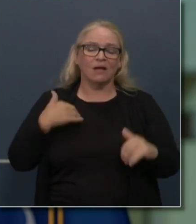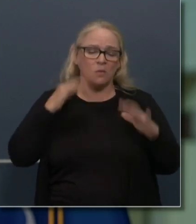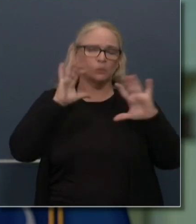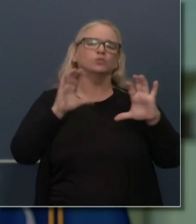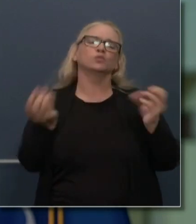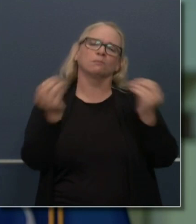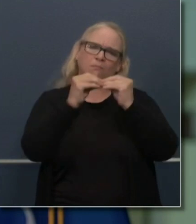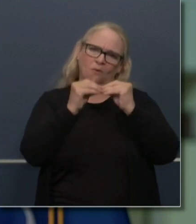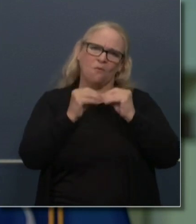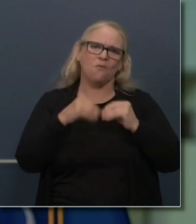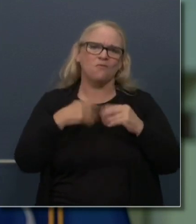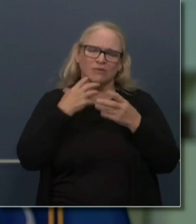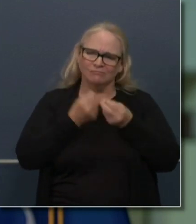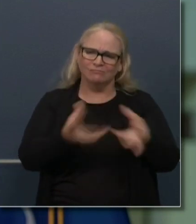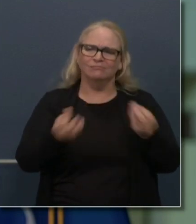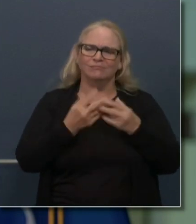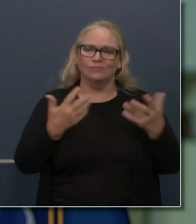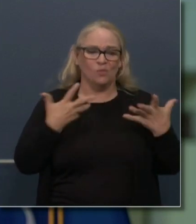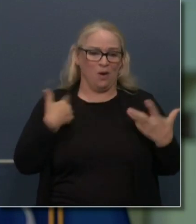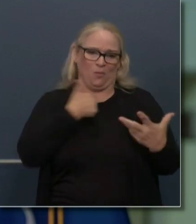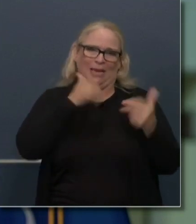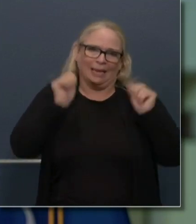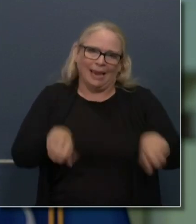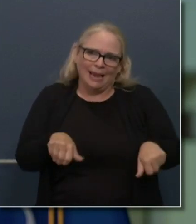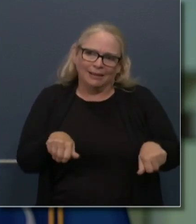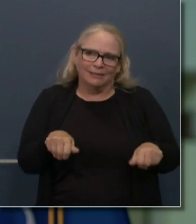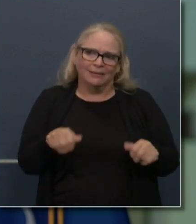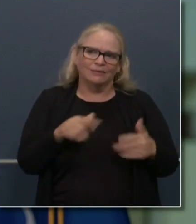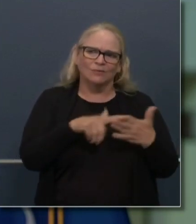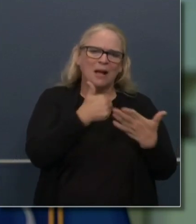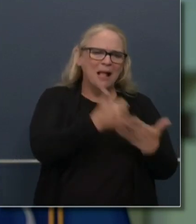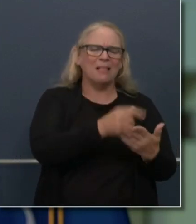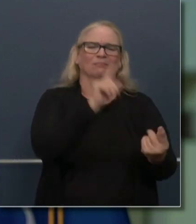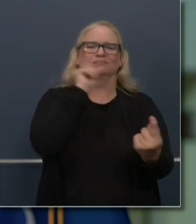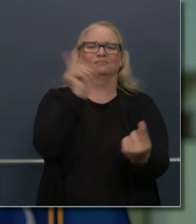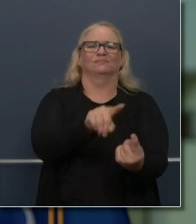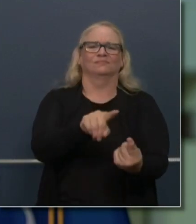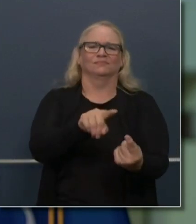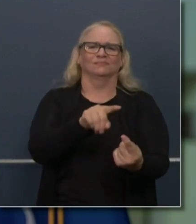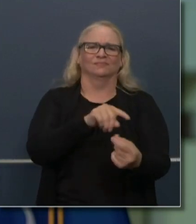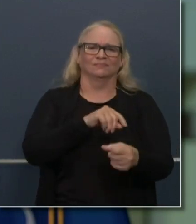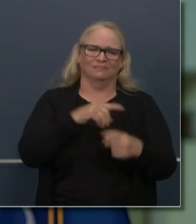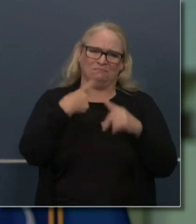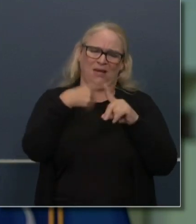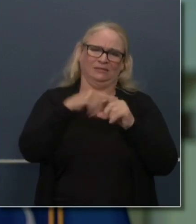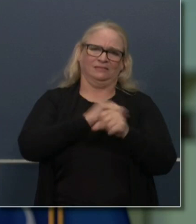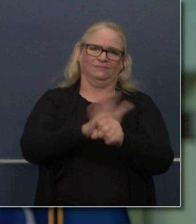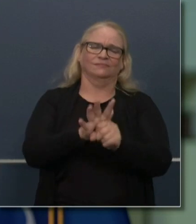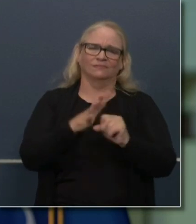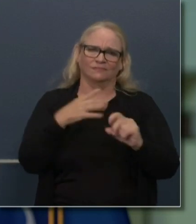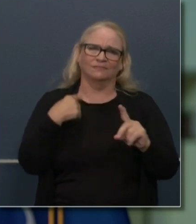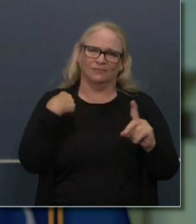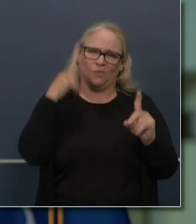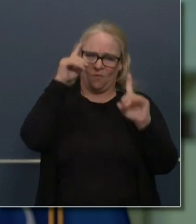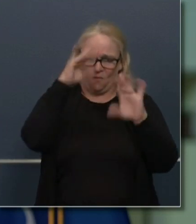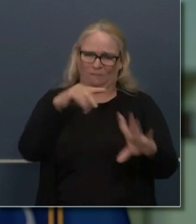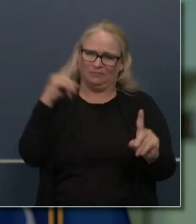can to get that positivity rate to start trending down, not just try to mitigate its